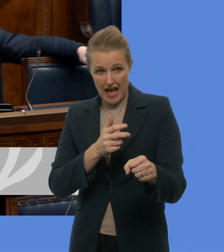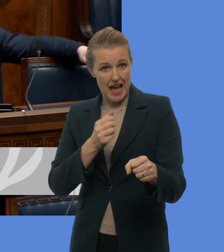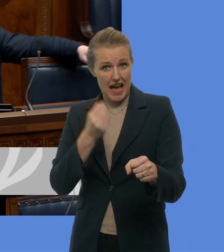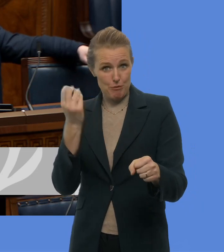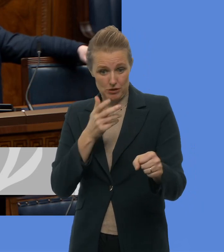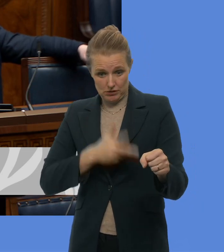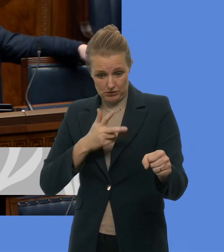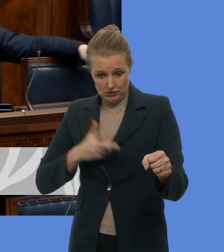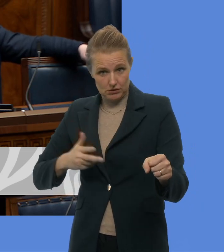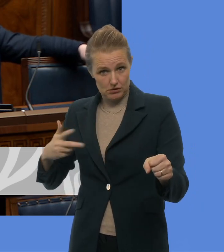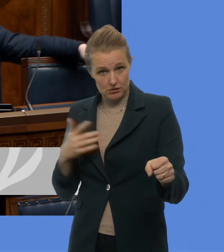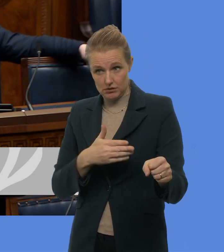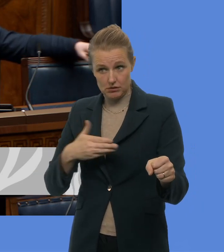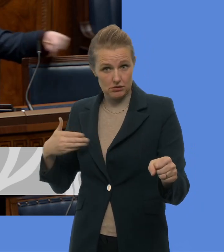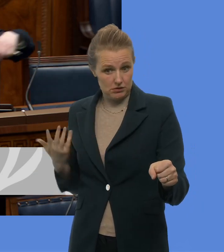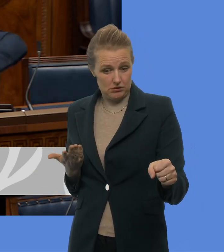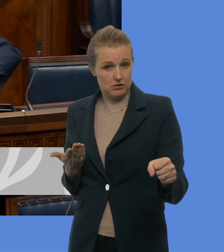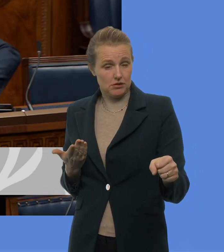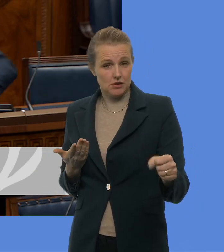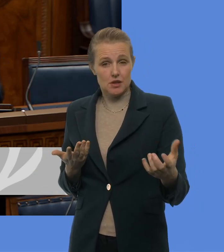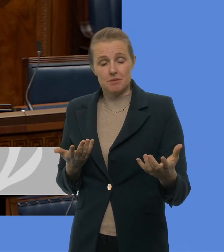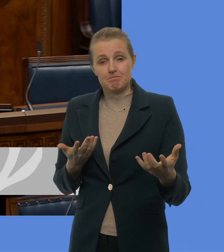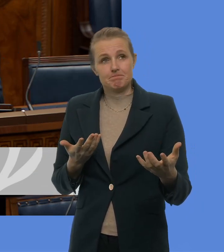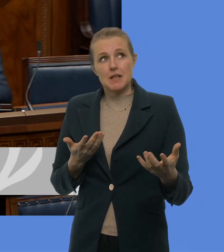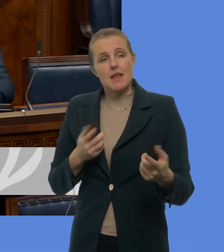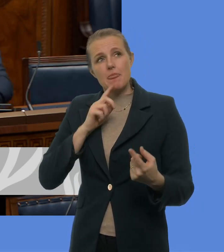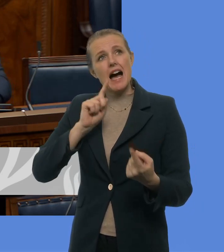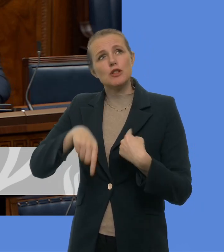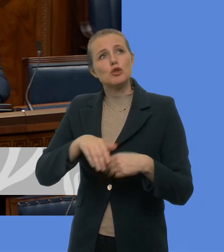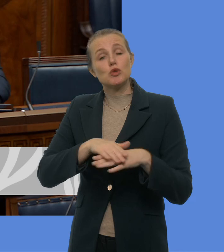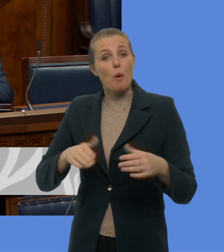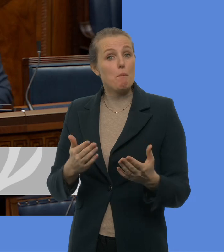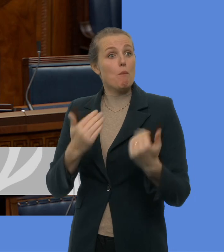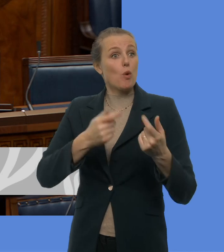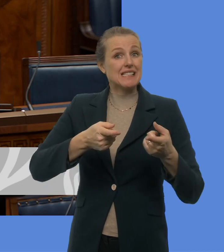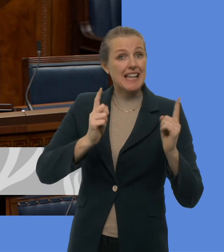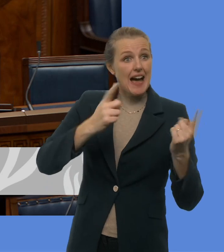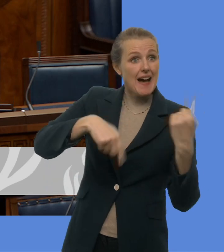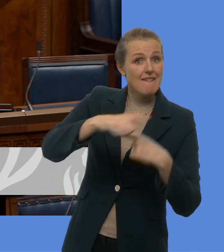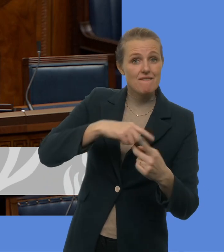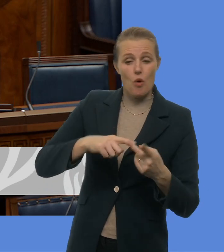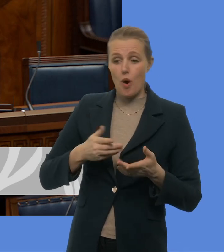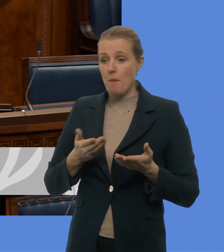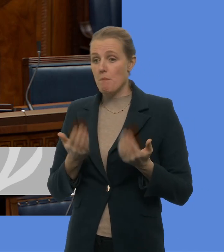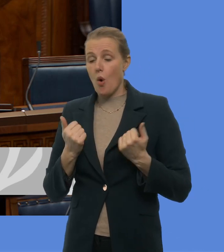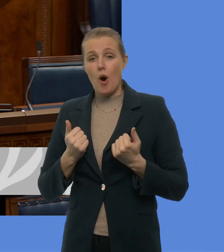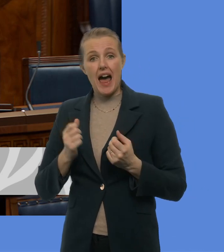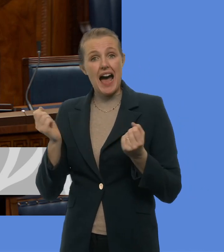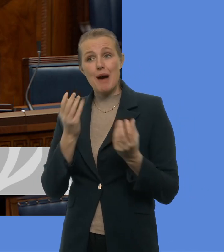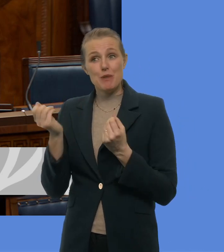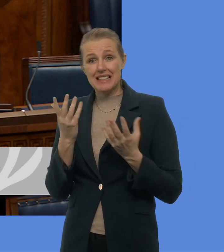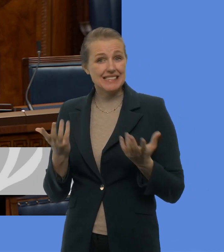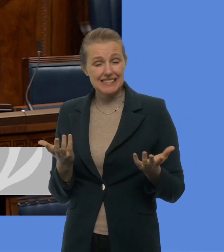address. The answer isn't simply in more staff or more ambulances. The answer is not just in